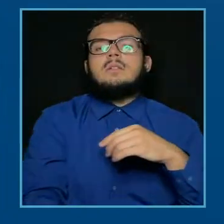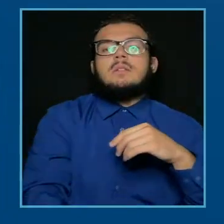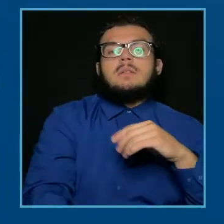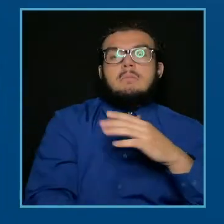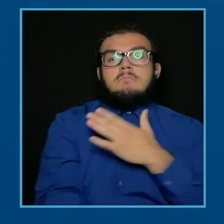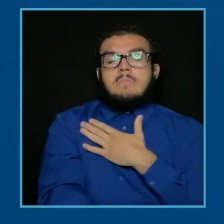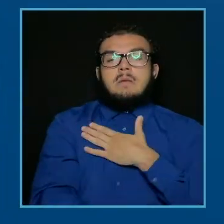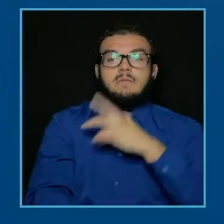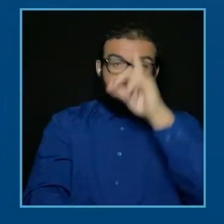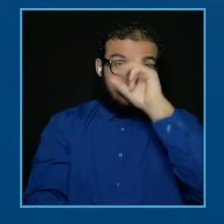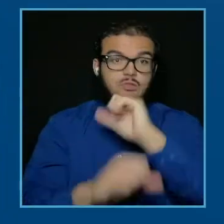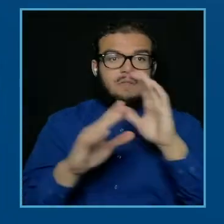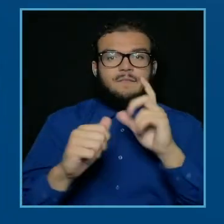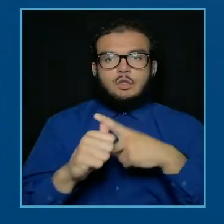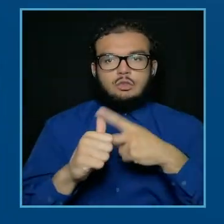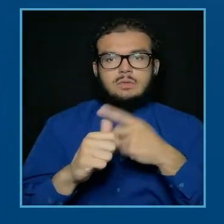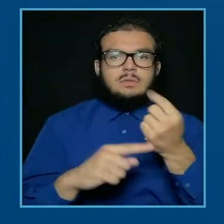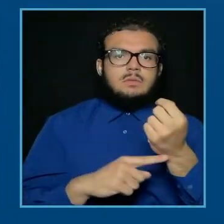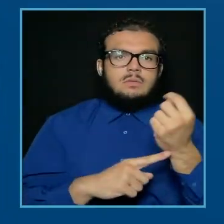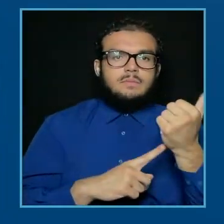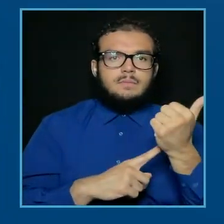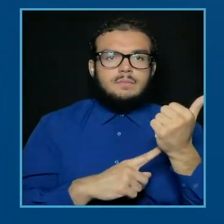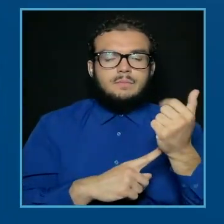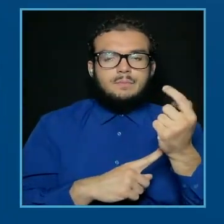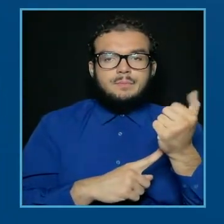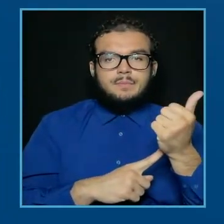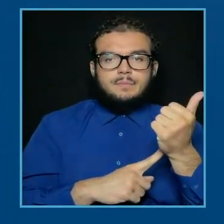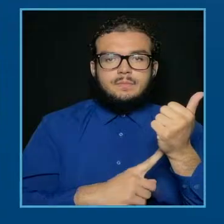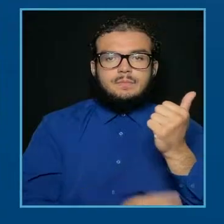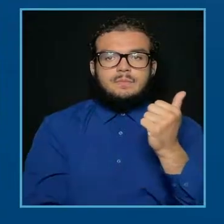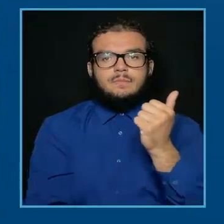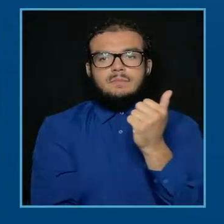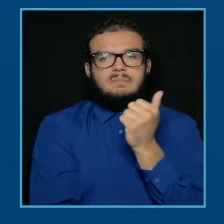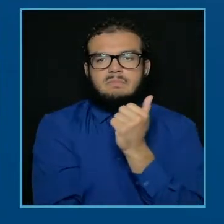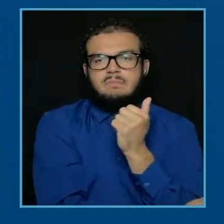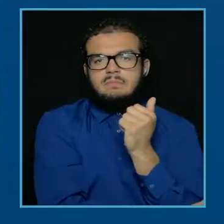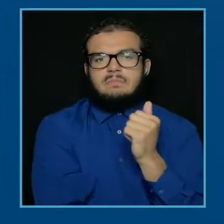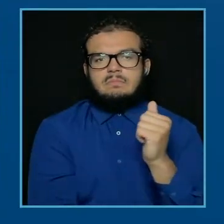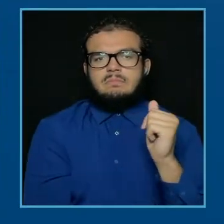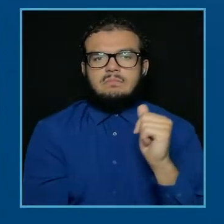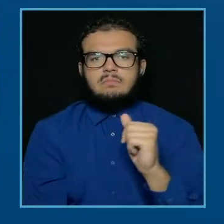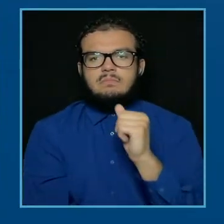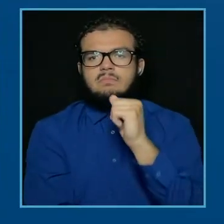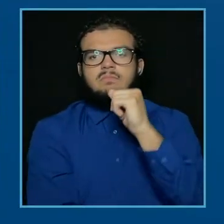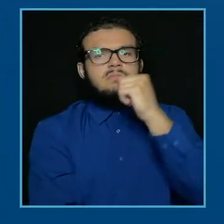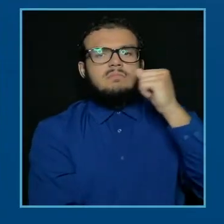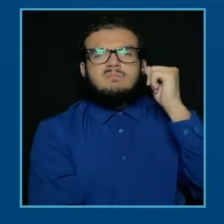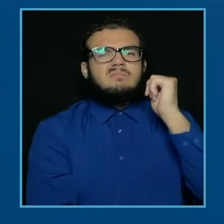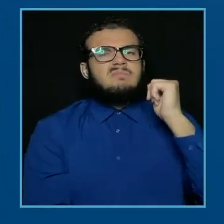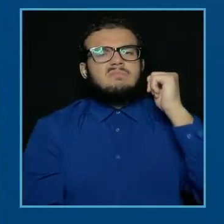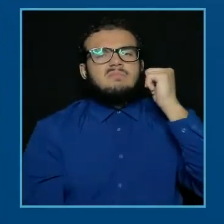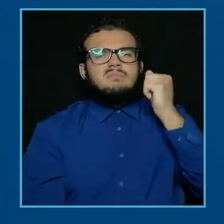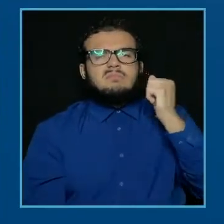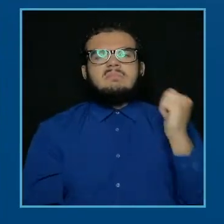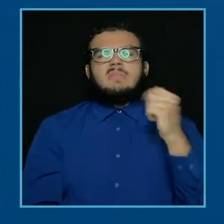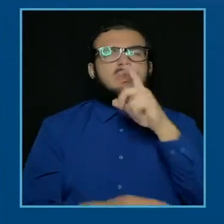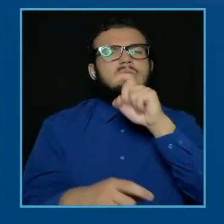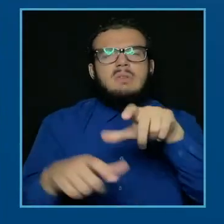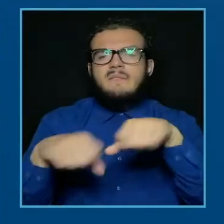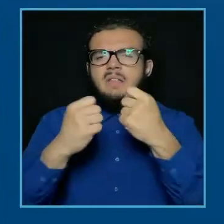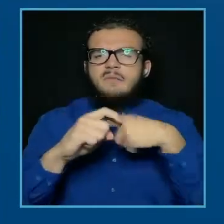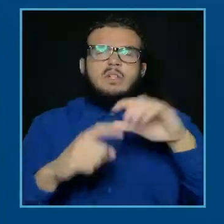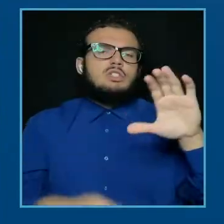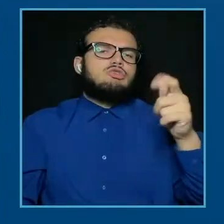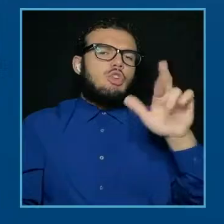of all, I would take off in the first resolved. You don't need the violation of charter and bylaws piece. because we're already